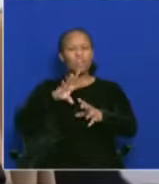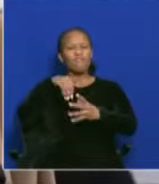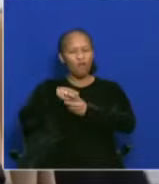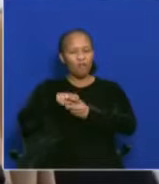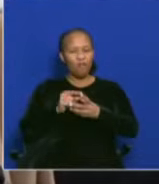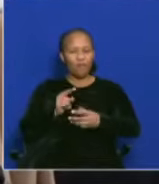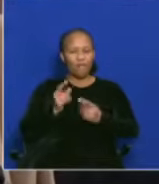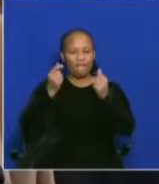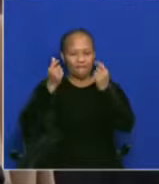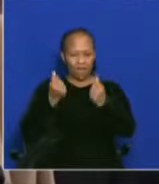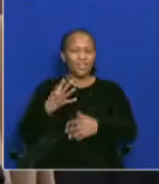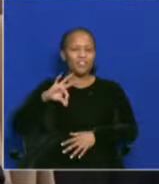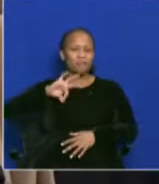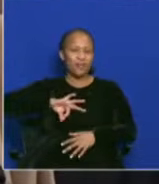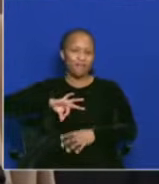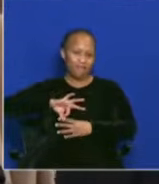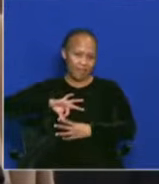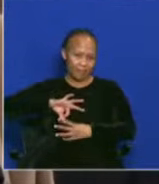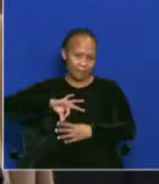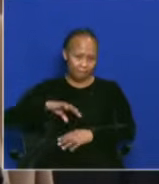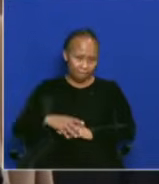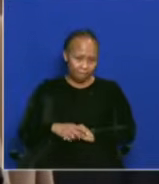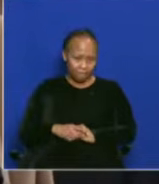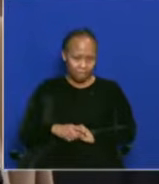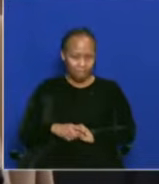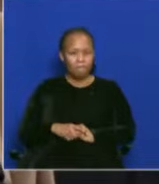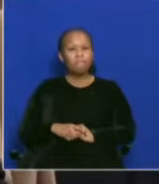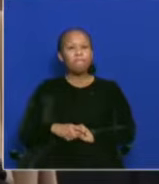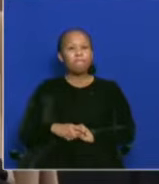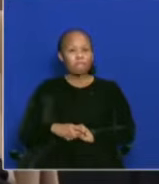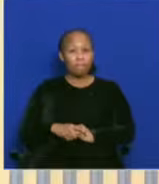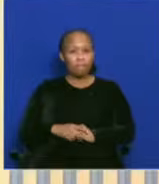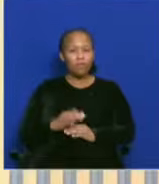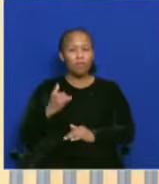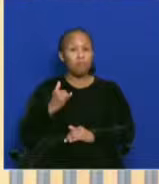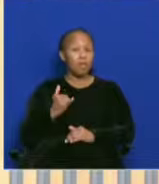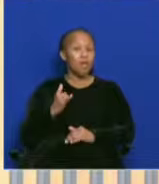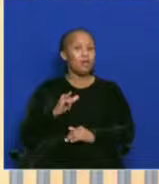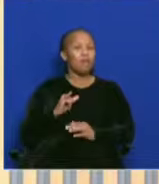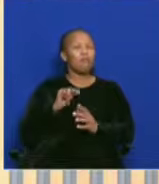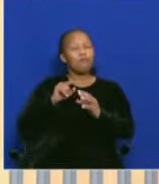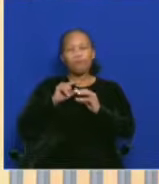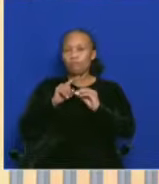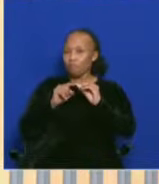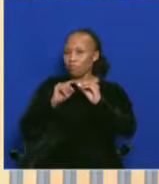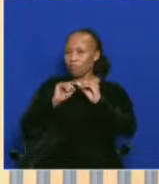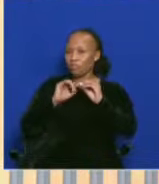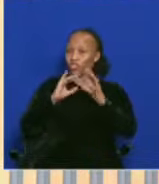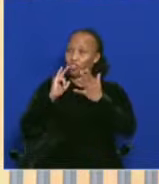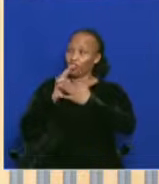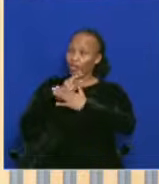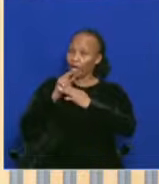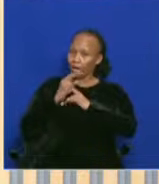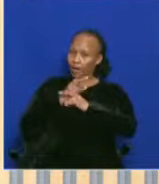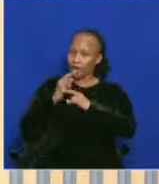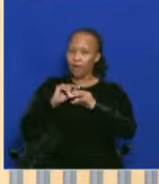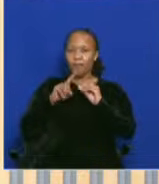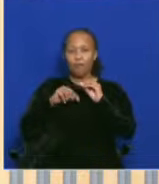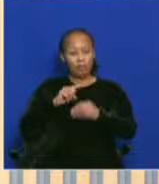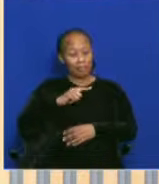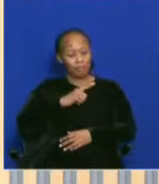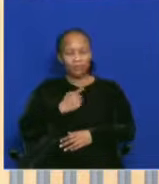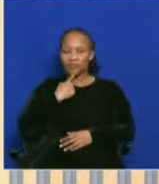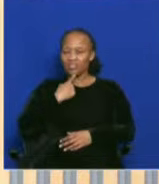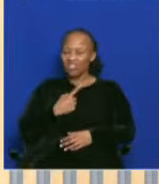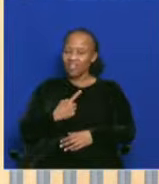That's not the only aspects of the chats with Mr. Mo Sayed, but as I said when I started out, I wanted